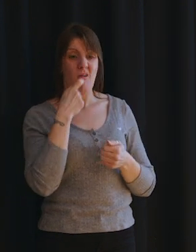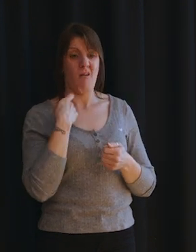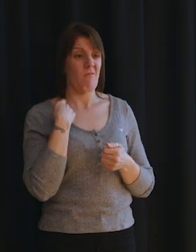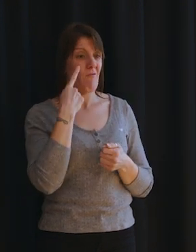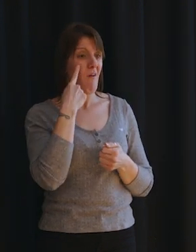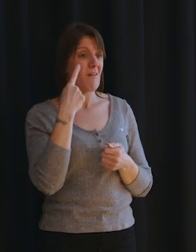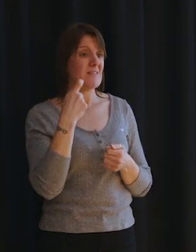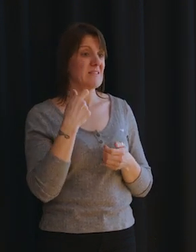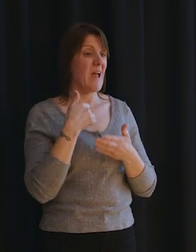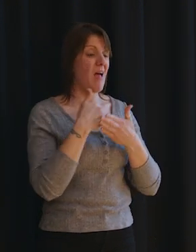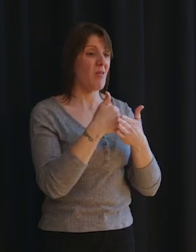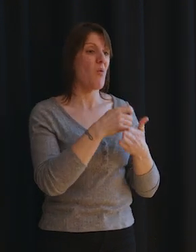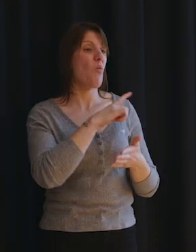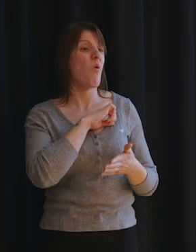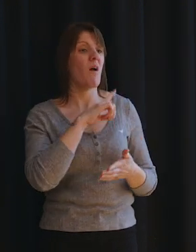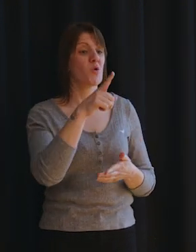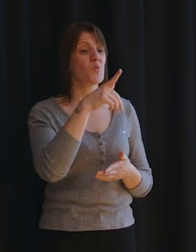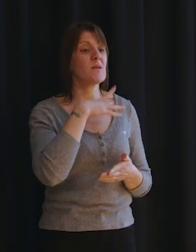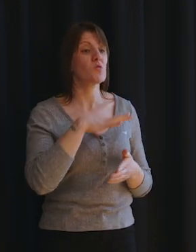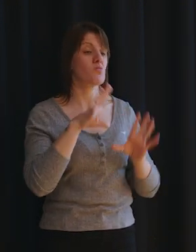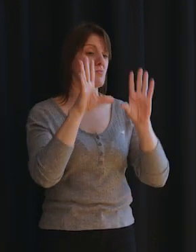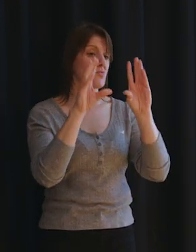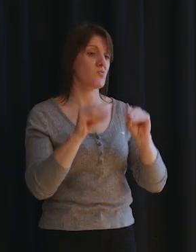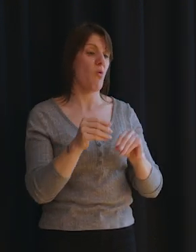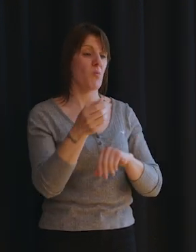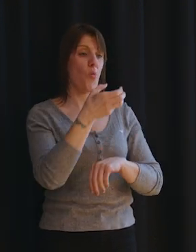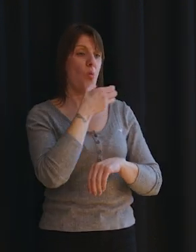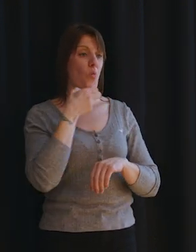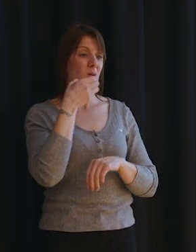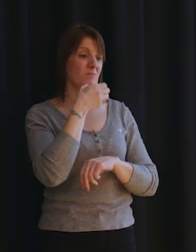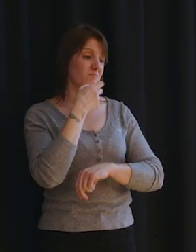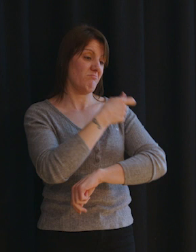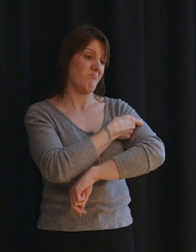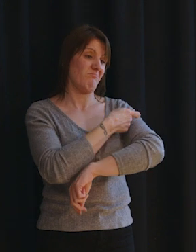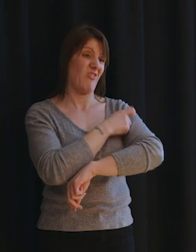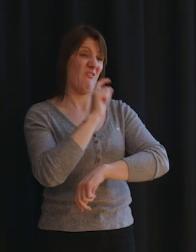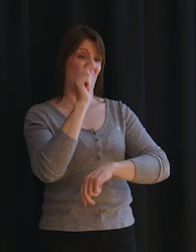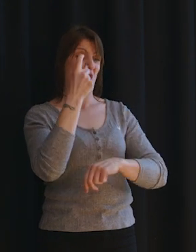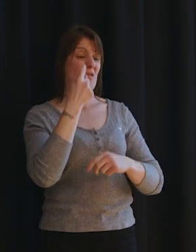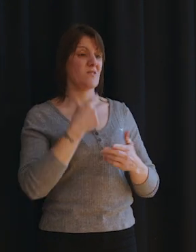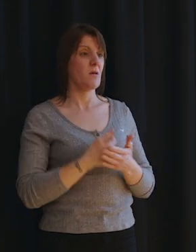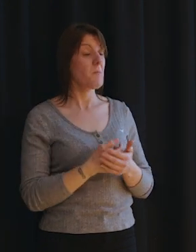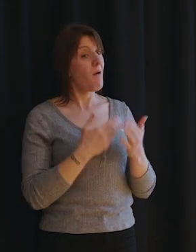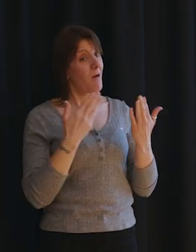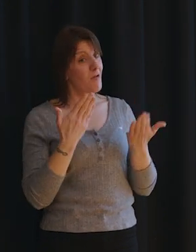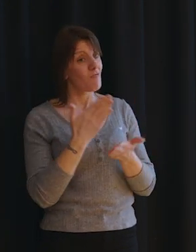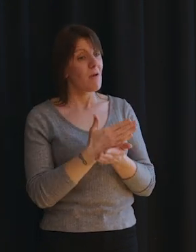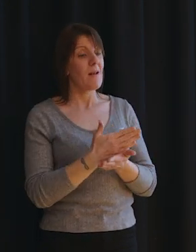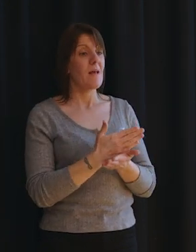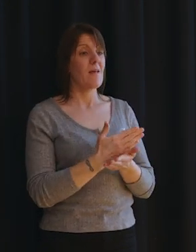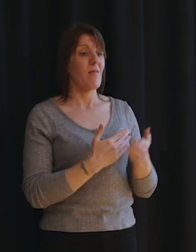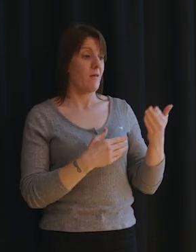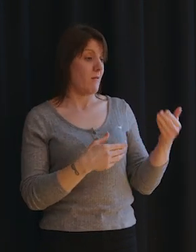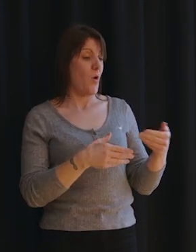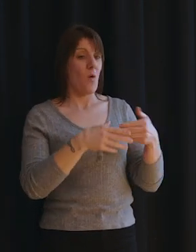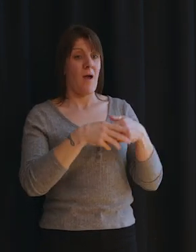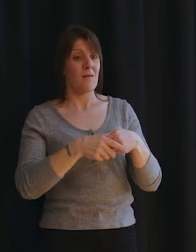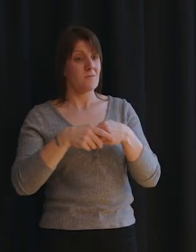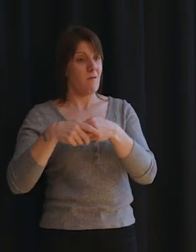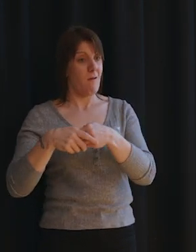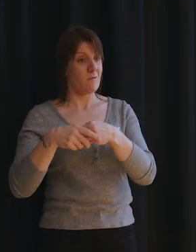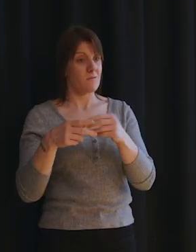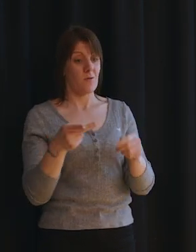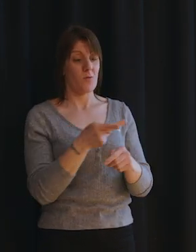need to sort your substance misuse out. But obviously they go in, you know, for us they go in hand, and you can't treat one